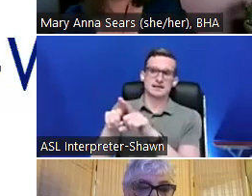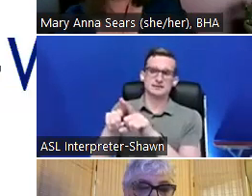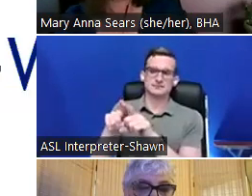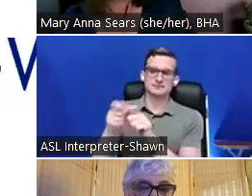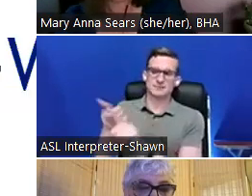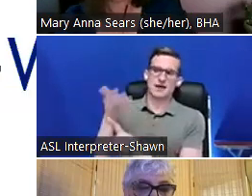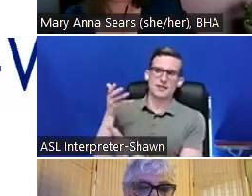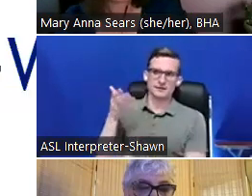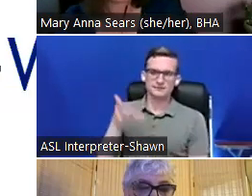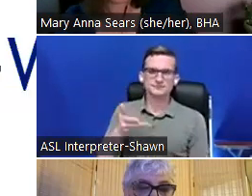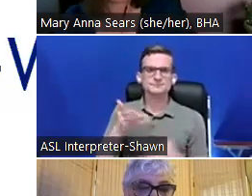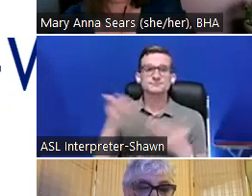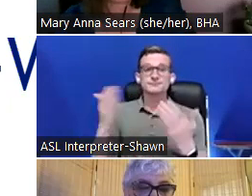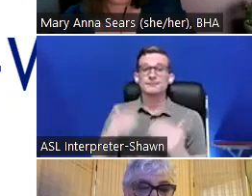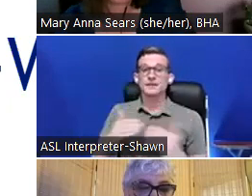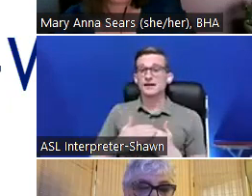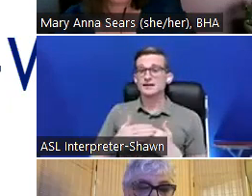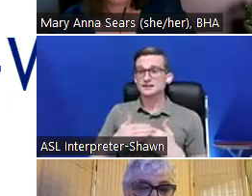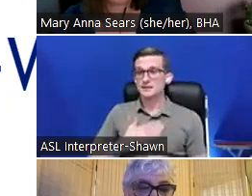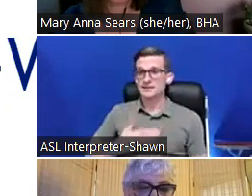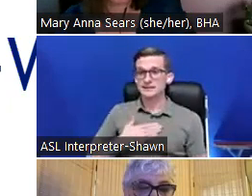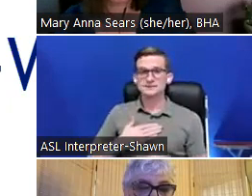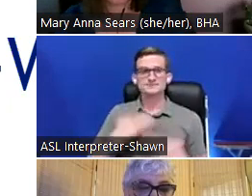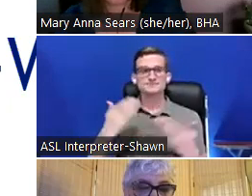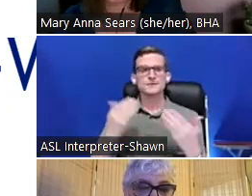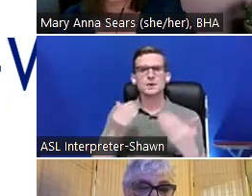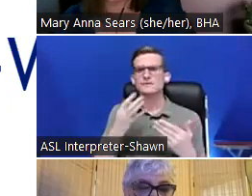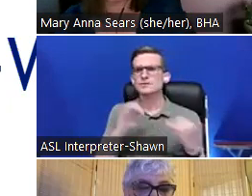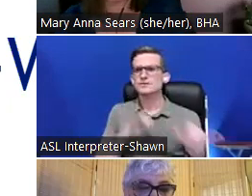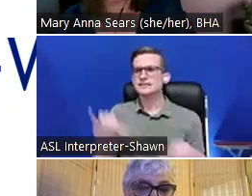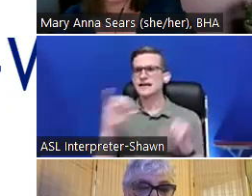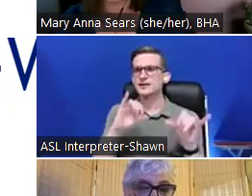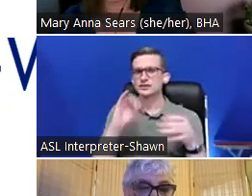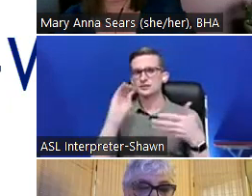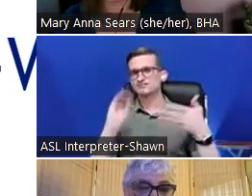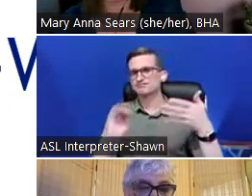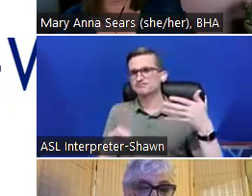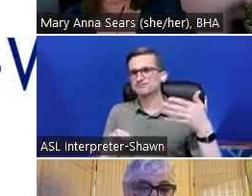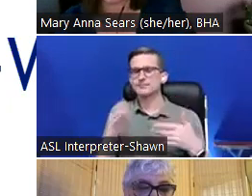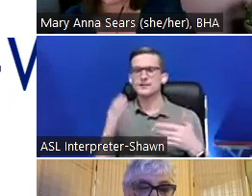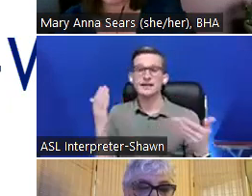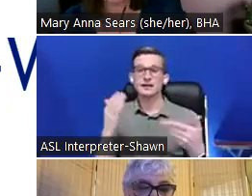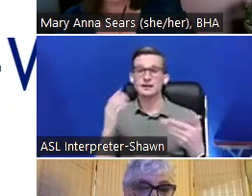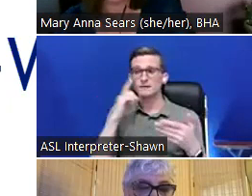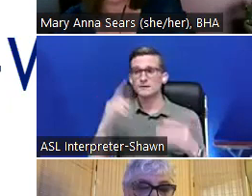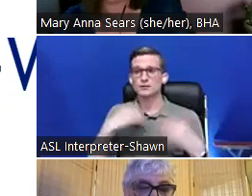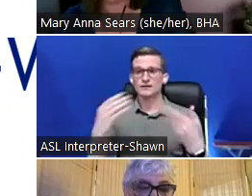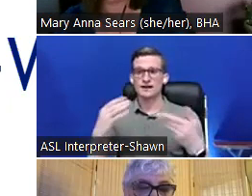So there are a couple standards that were written in here as really meant to provide clarification.